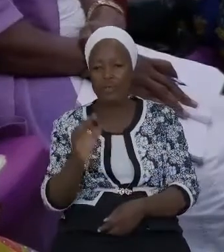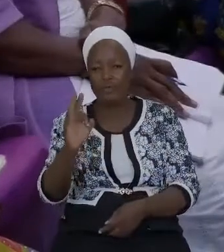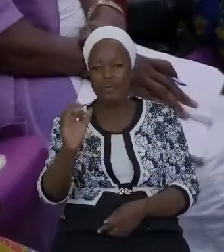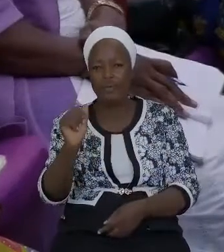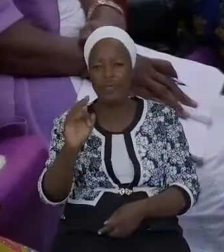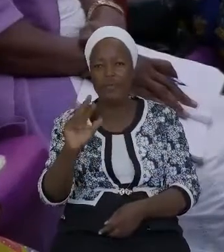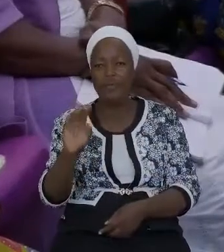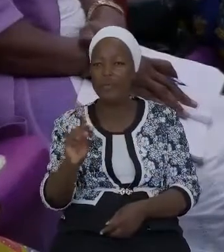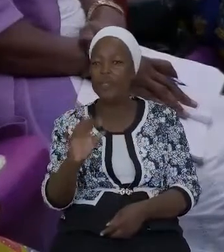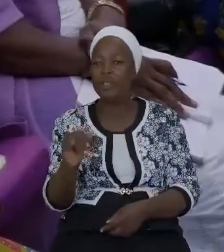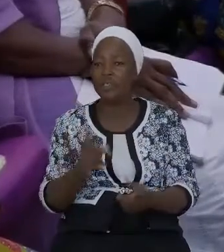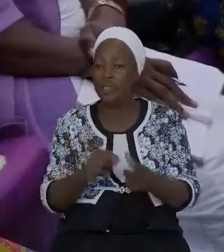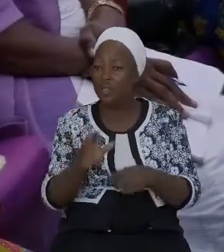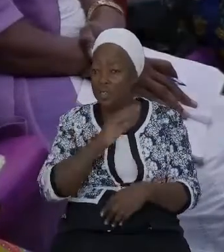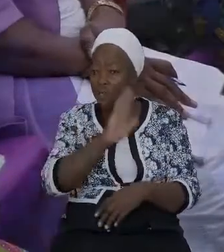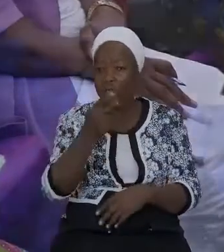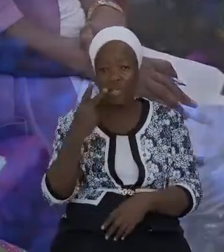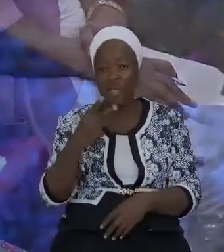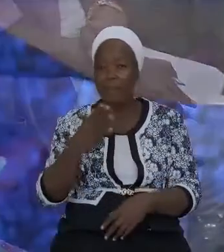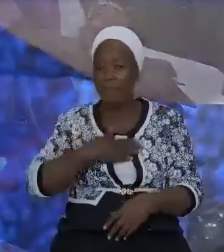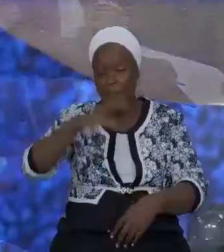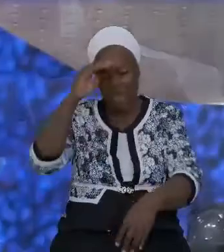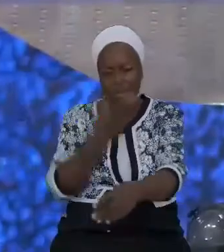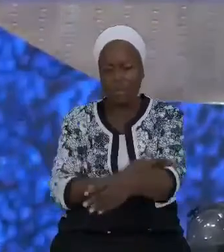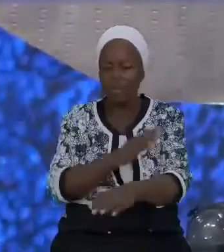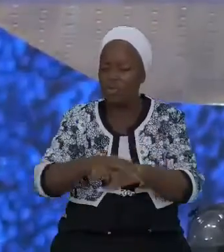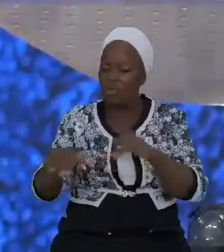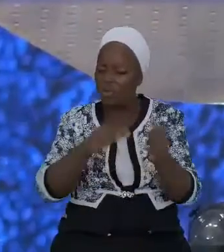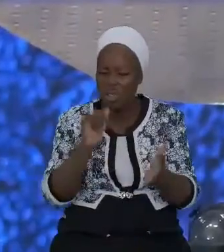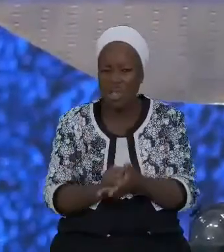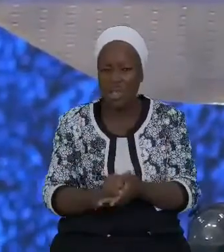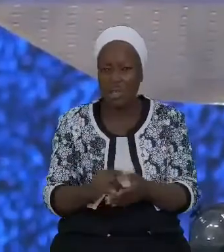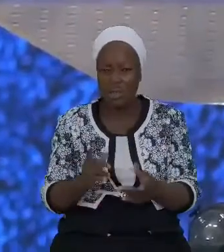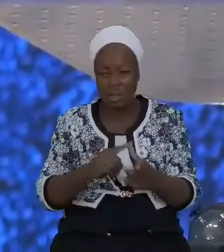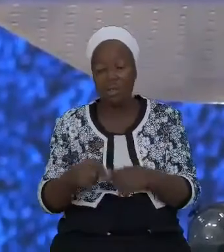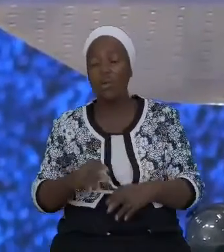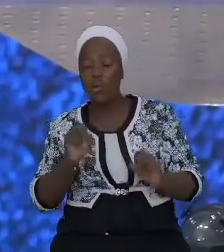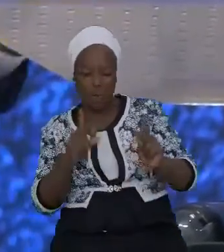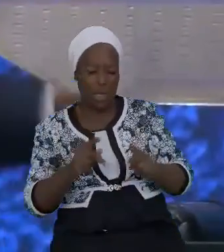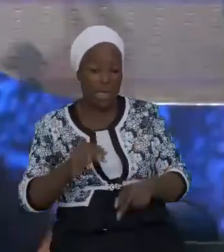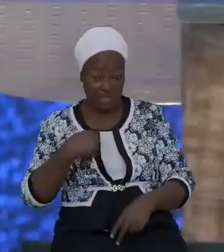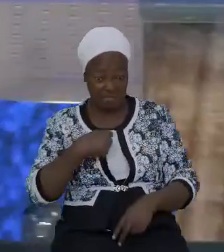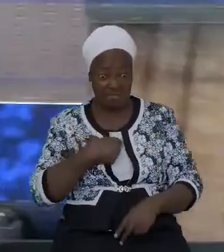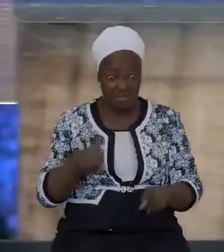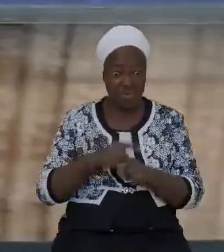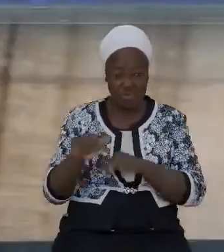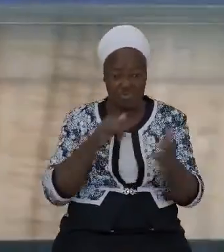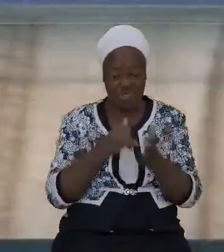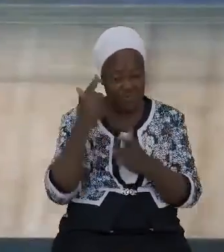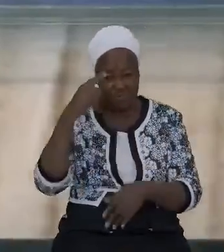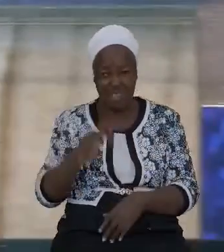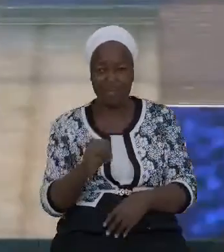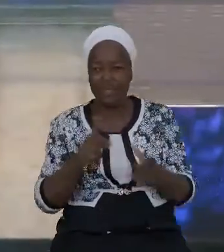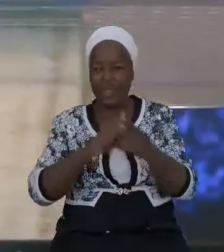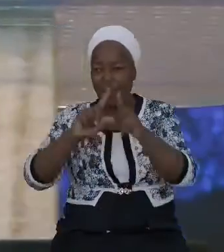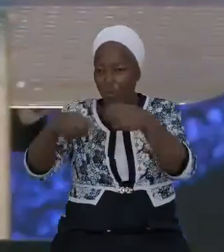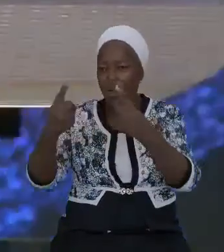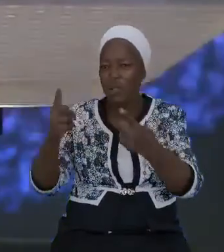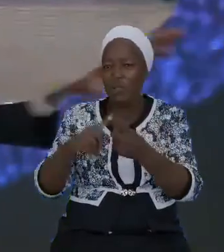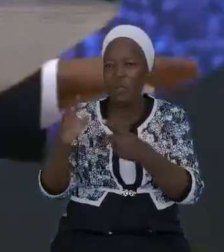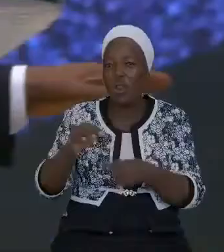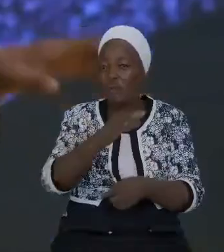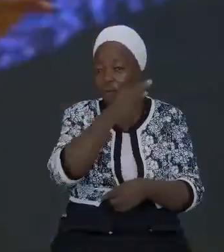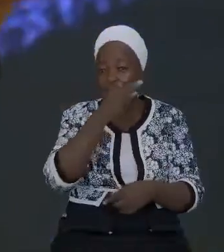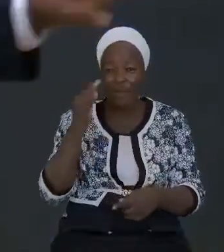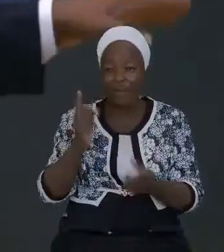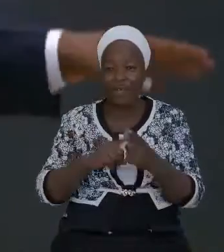that. And also I said, I show him. And so I went to the farm, cut off